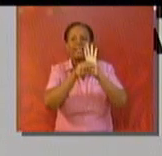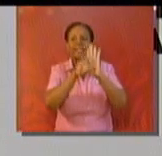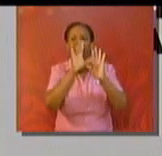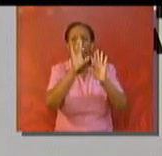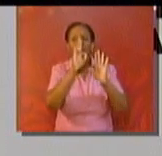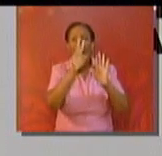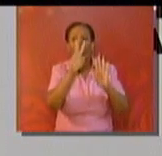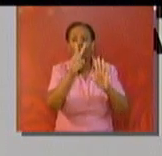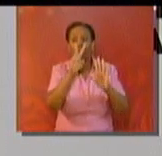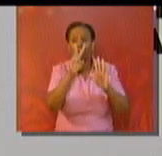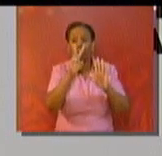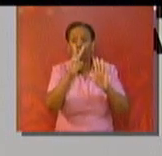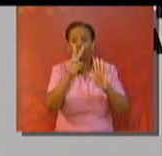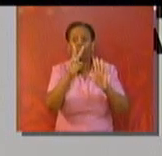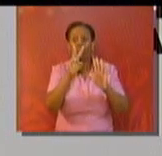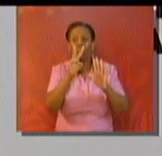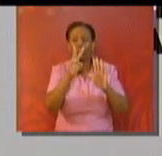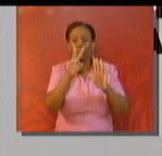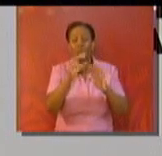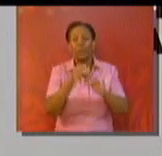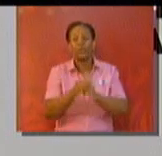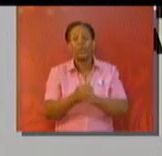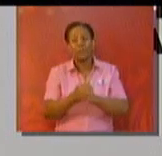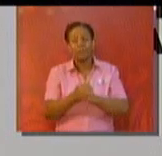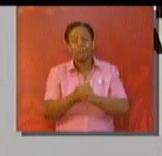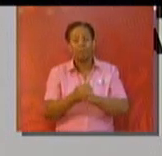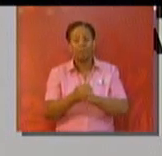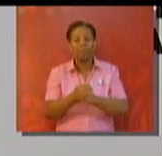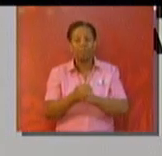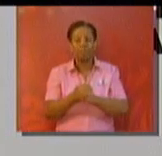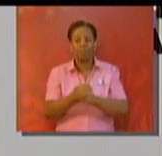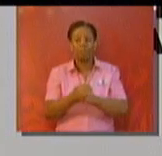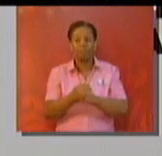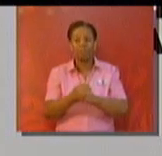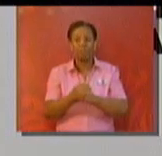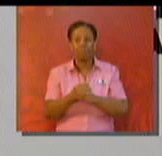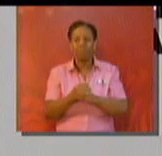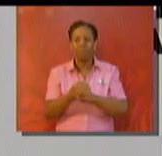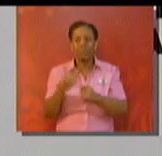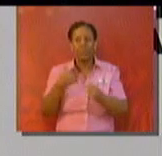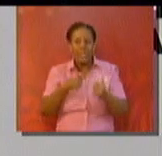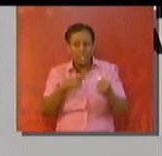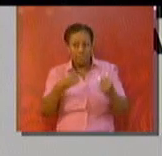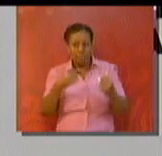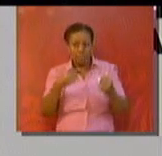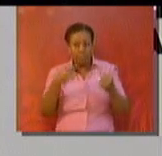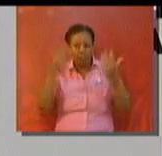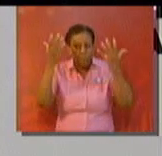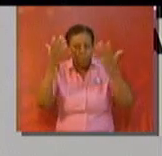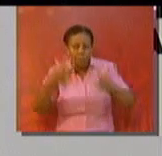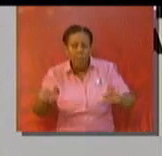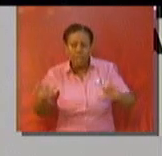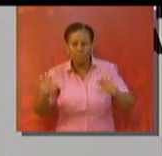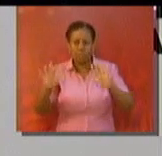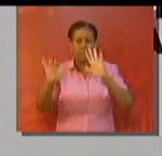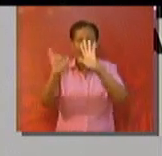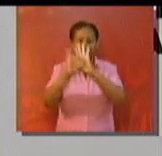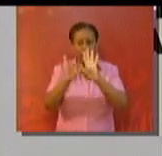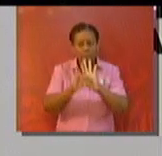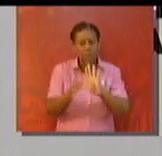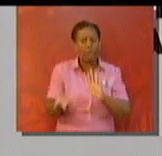in country already 3 -72 sub-zero freezers. One at